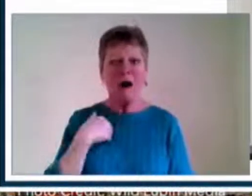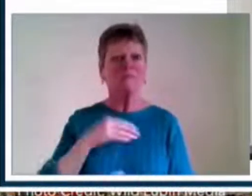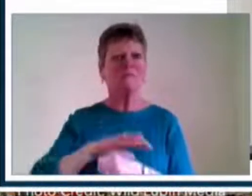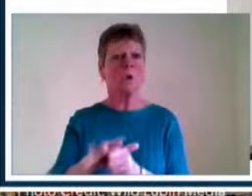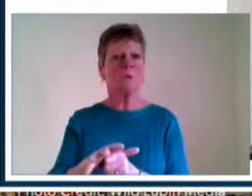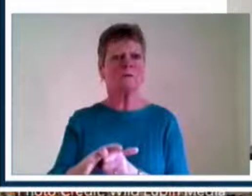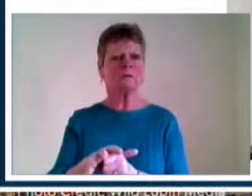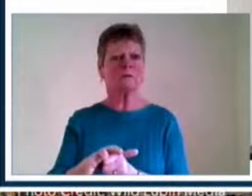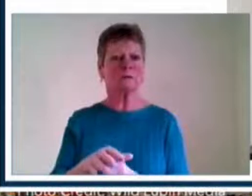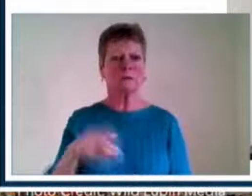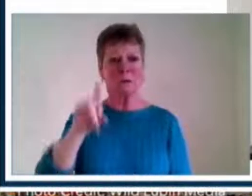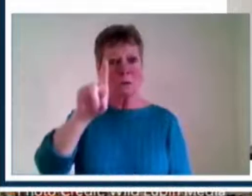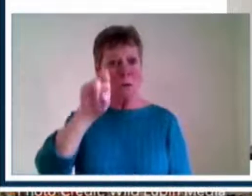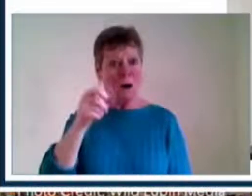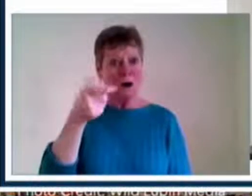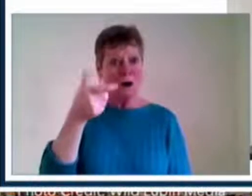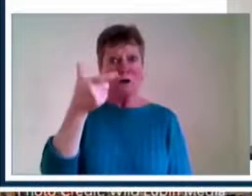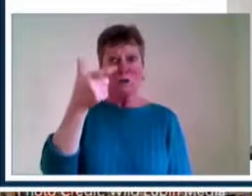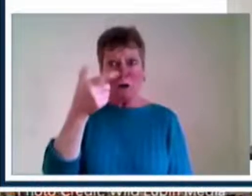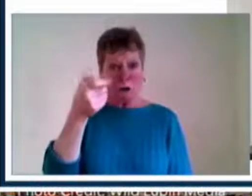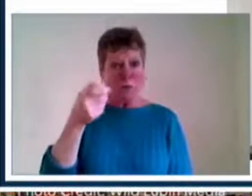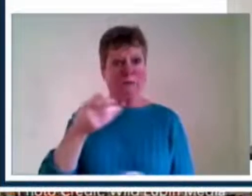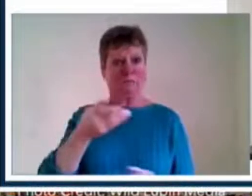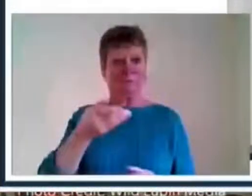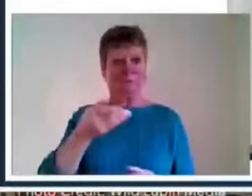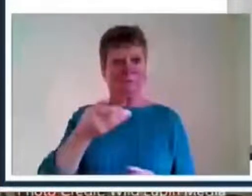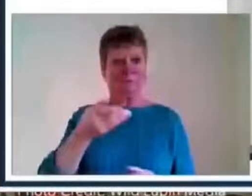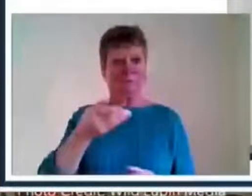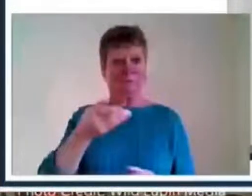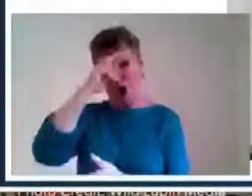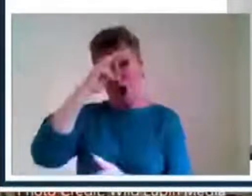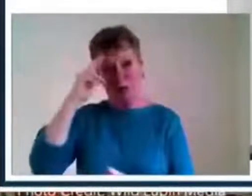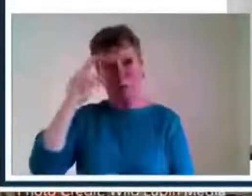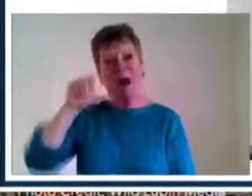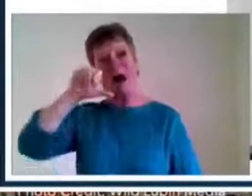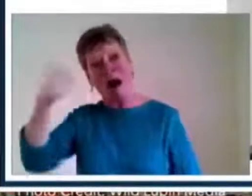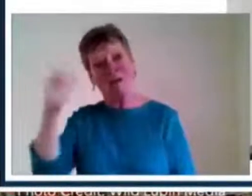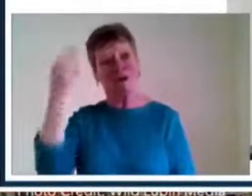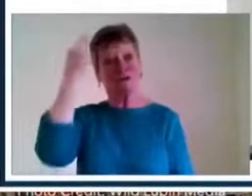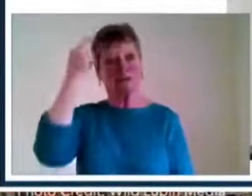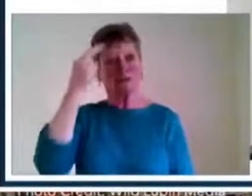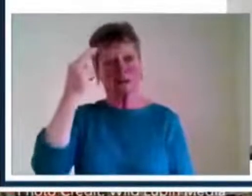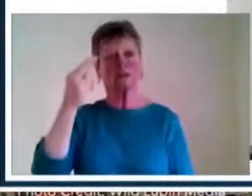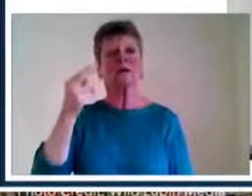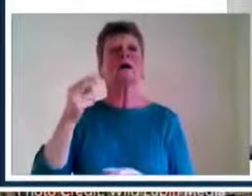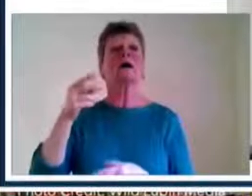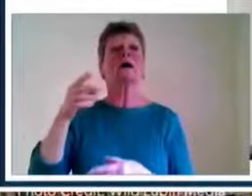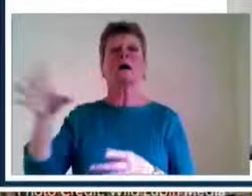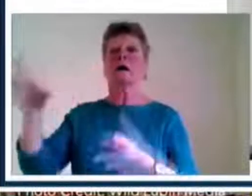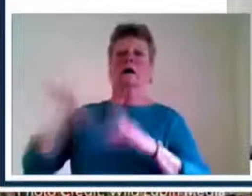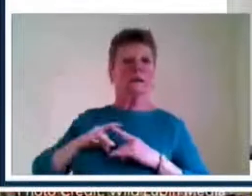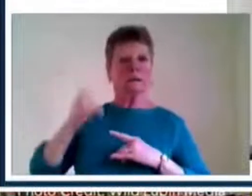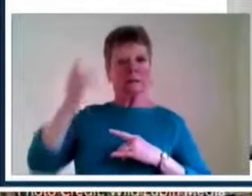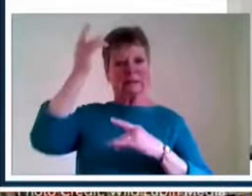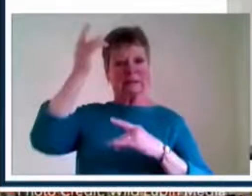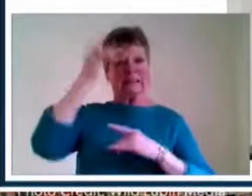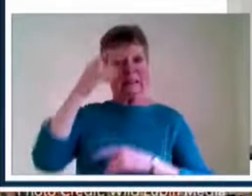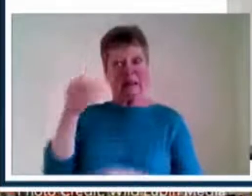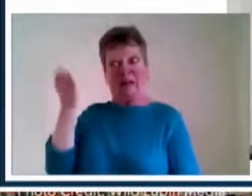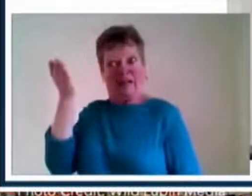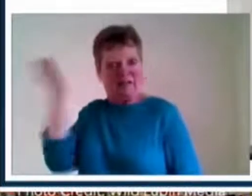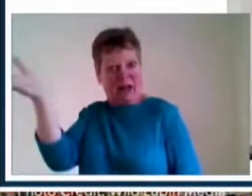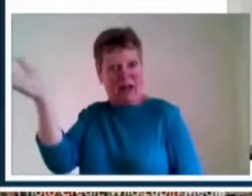121 patients who were already admitted to the hospital for other reasons and have contracted the virus while they were in